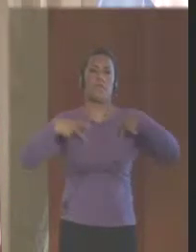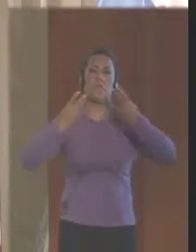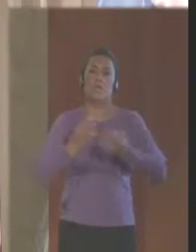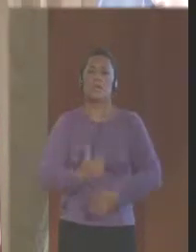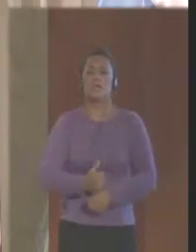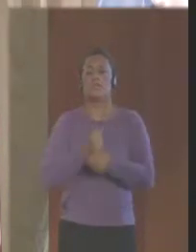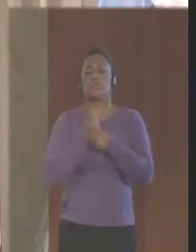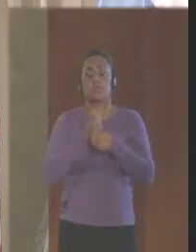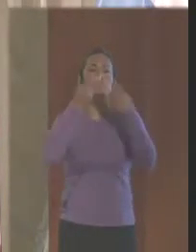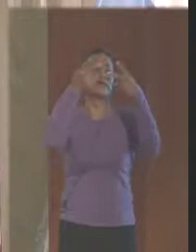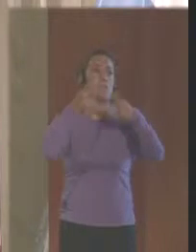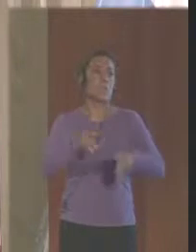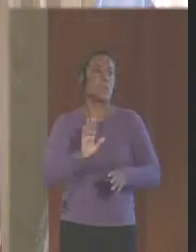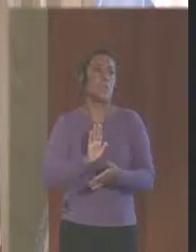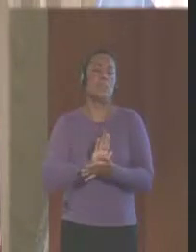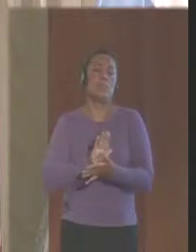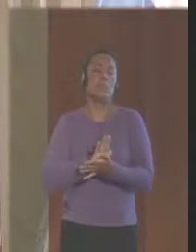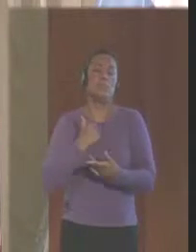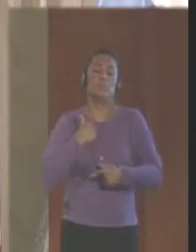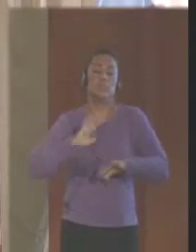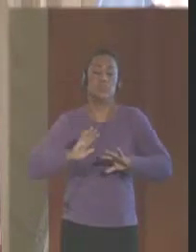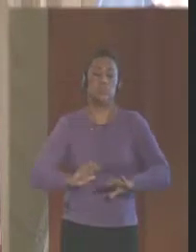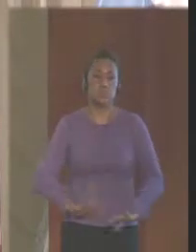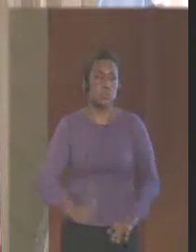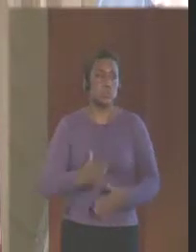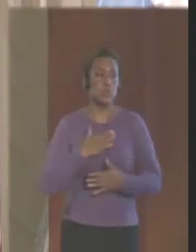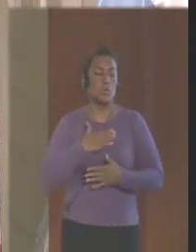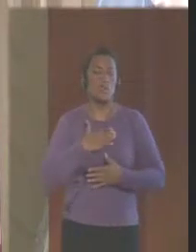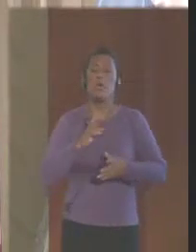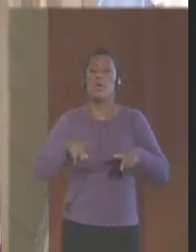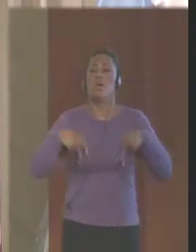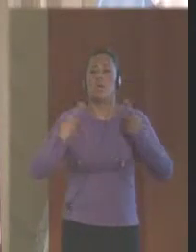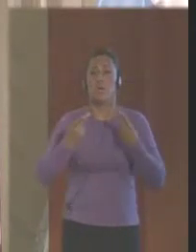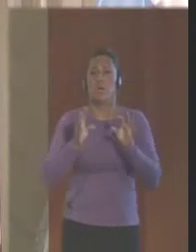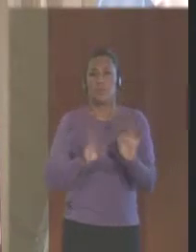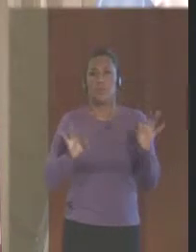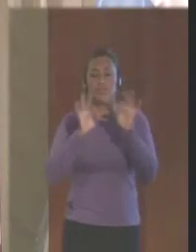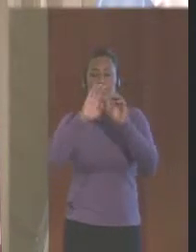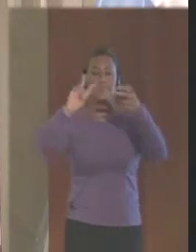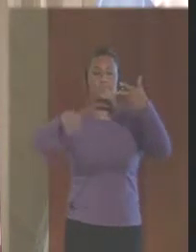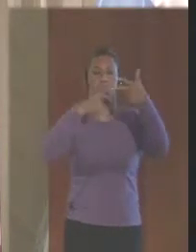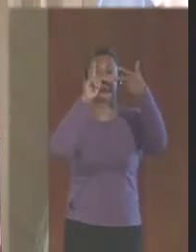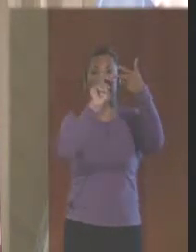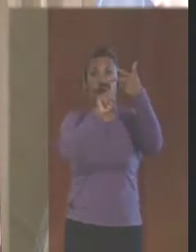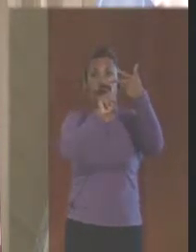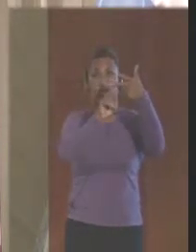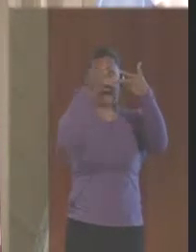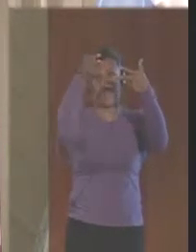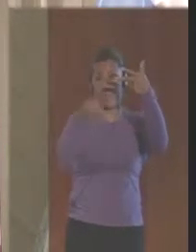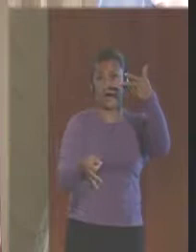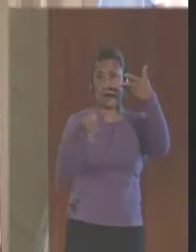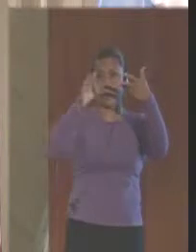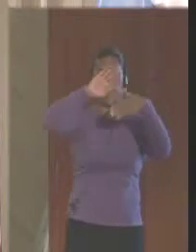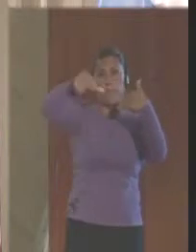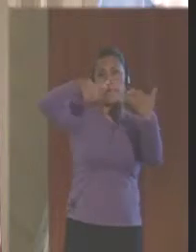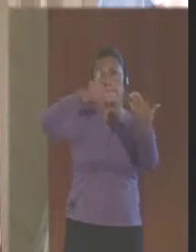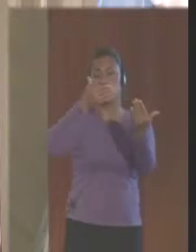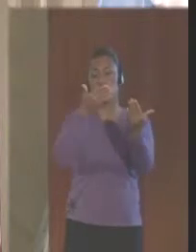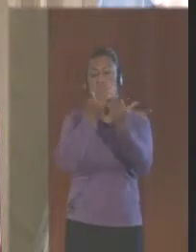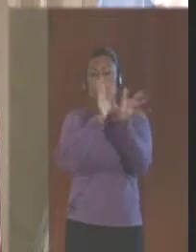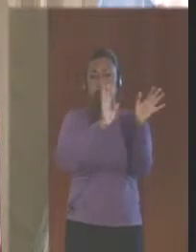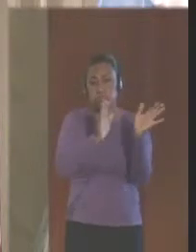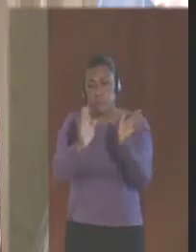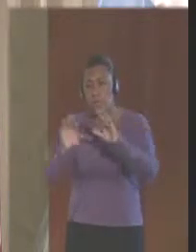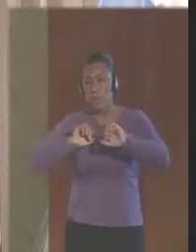achieved. Three, ensuring that every activity geared towards disaster risk reduction